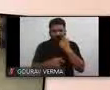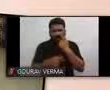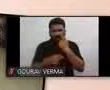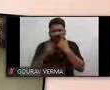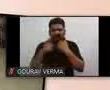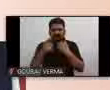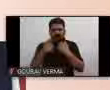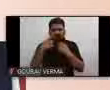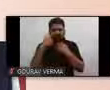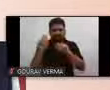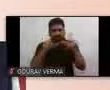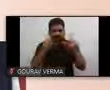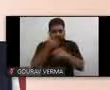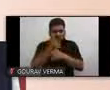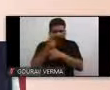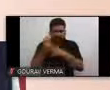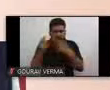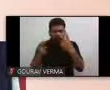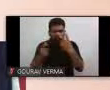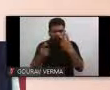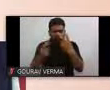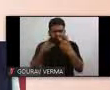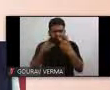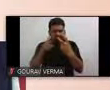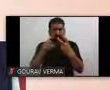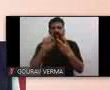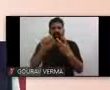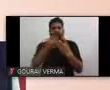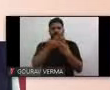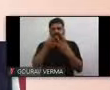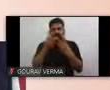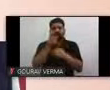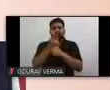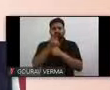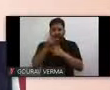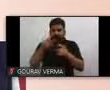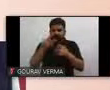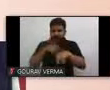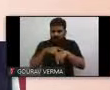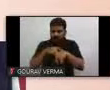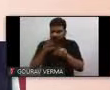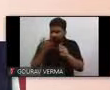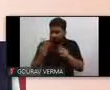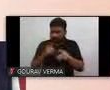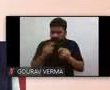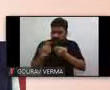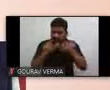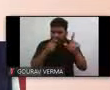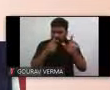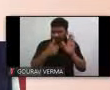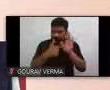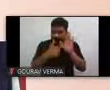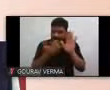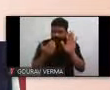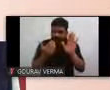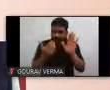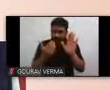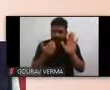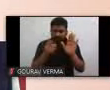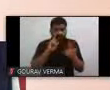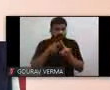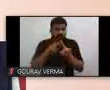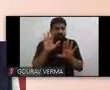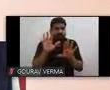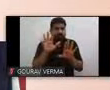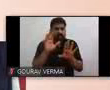are there two videos? Even if we these are videos, is there time to show them? But if there is